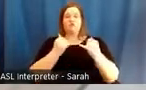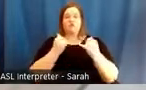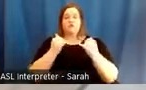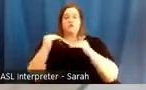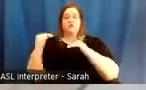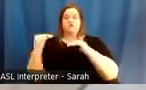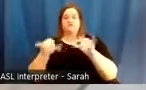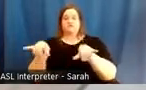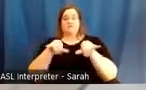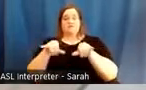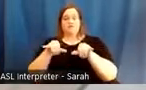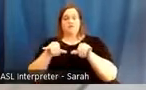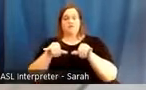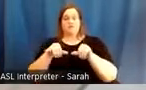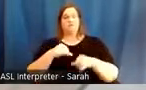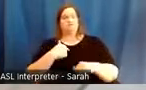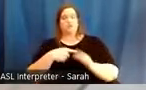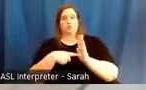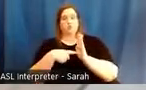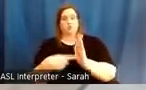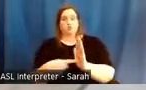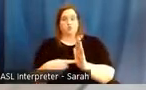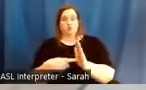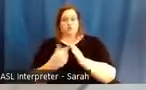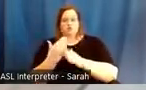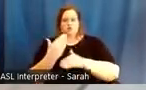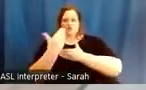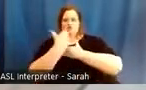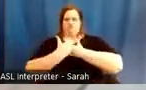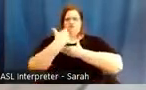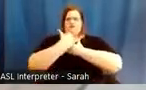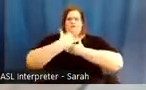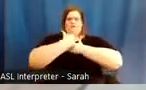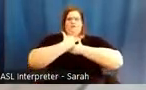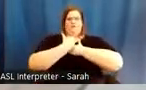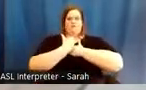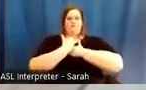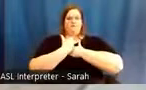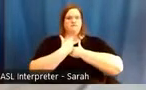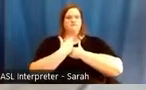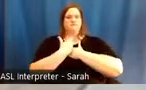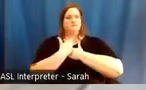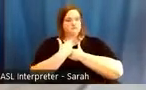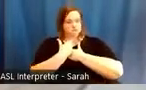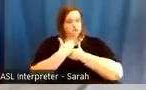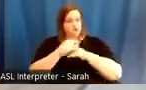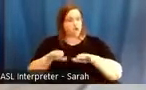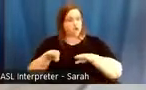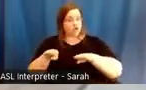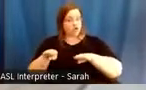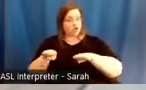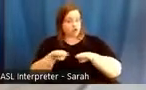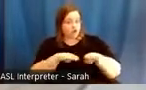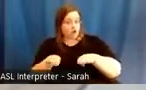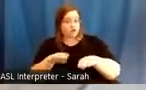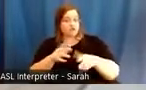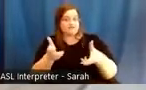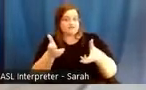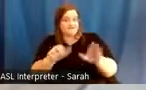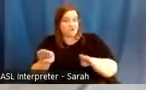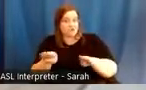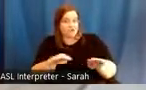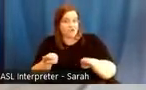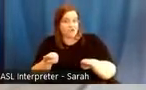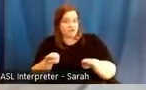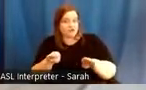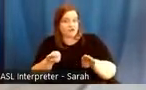show that you've experienced discrimination through harassment, where the conduct against you, the unwanted conduct, is